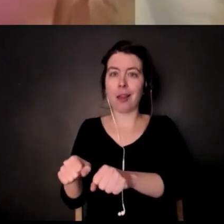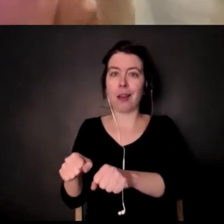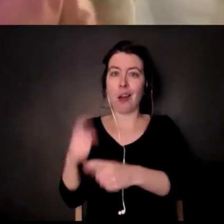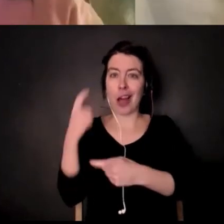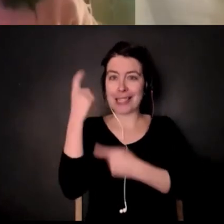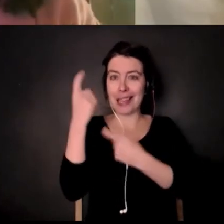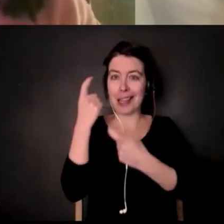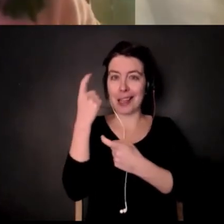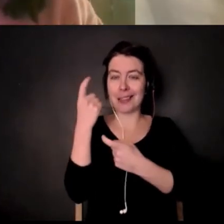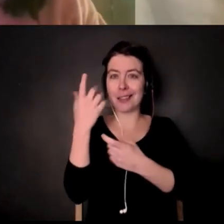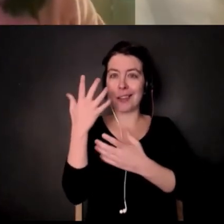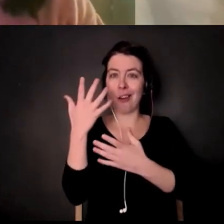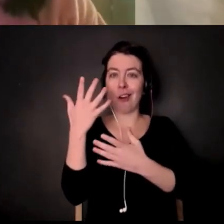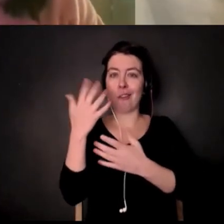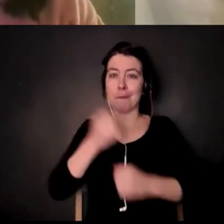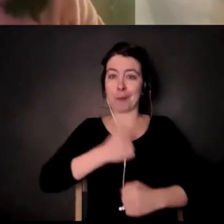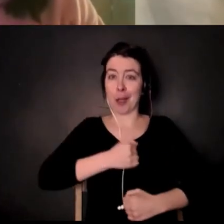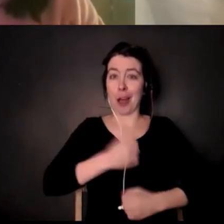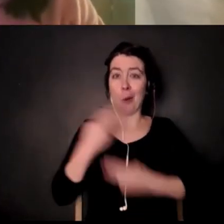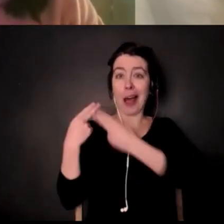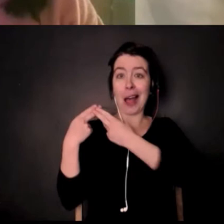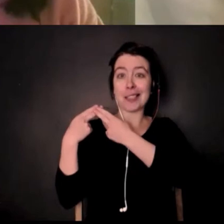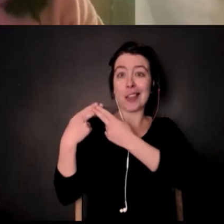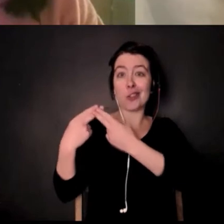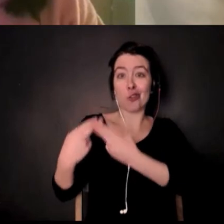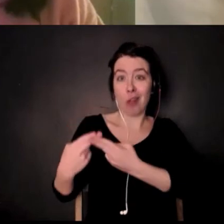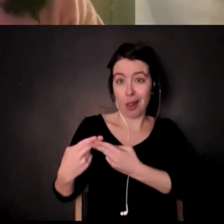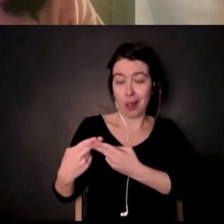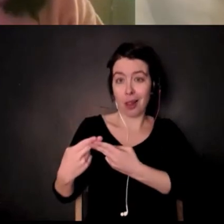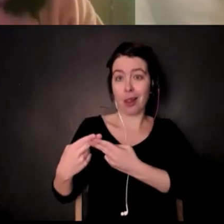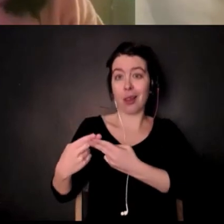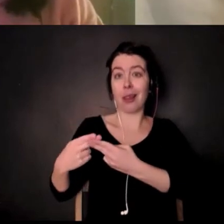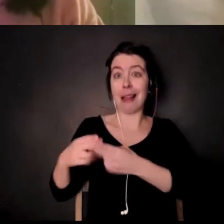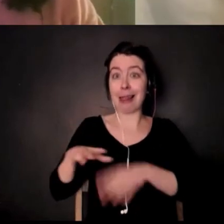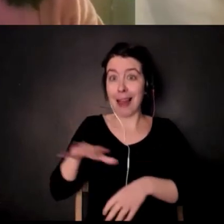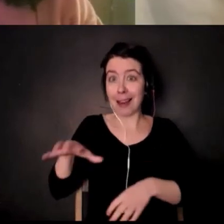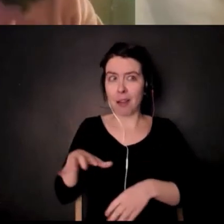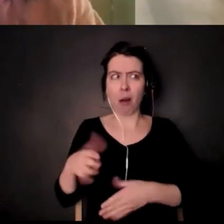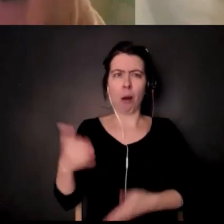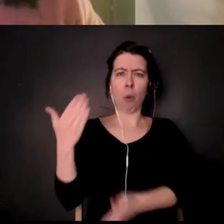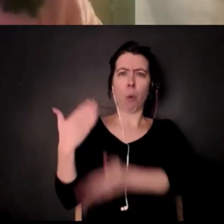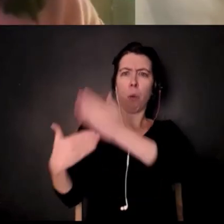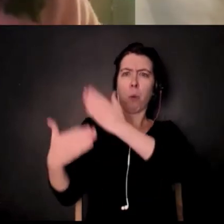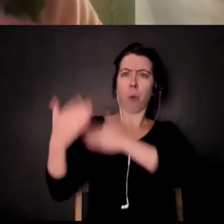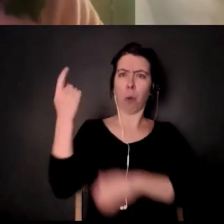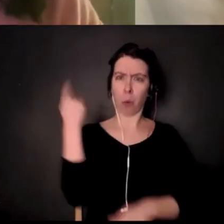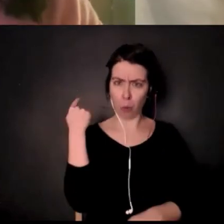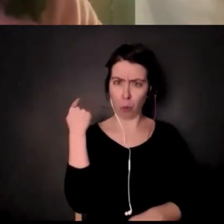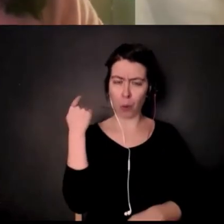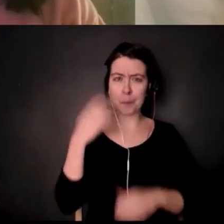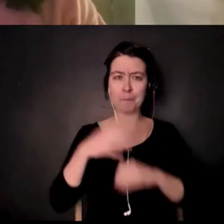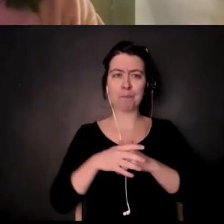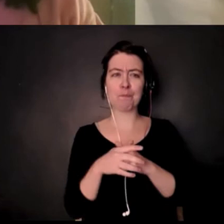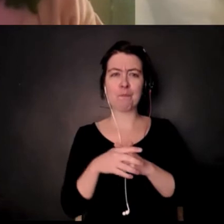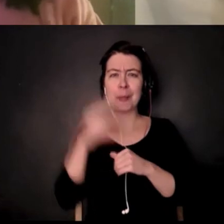way, way back. And we, you know, so it's called Dad,